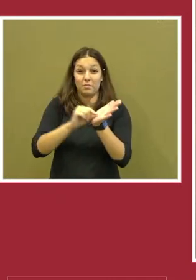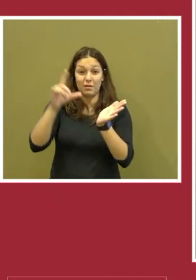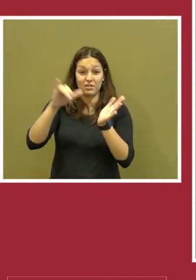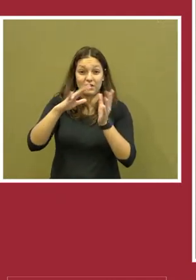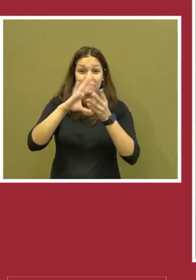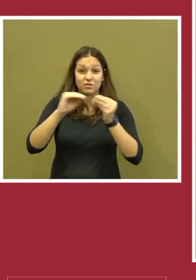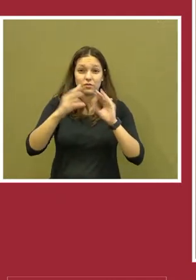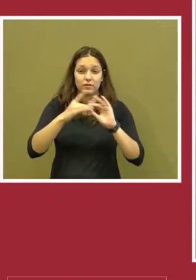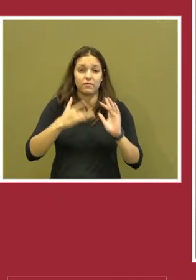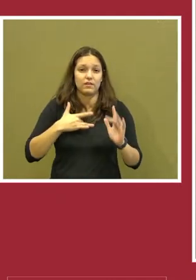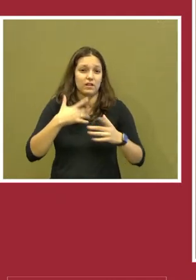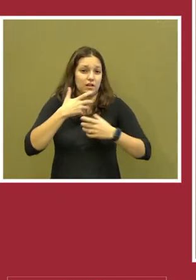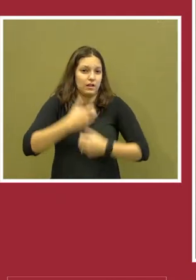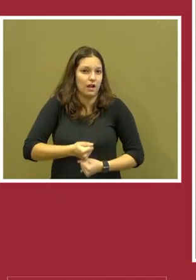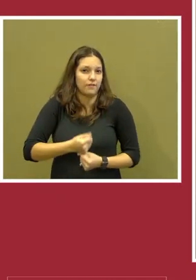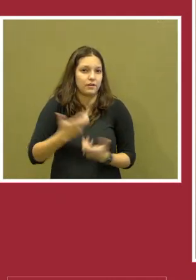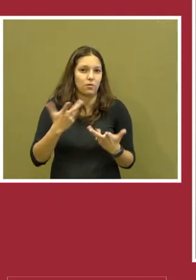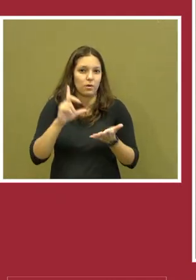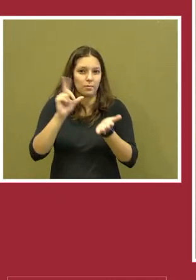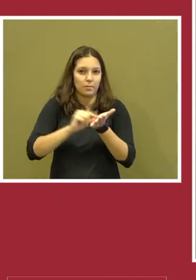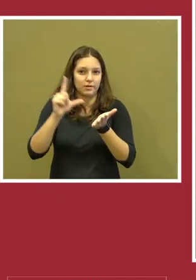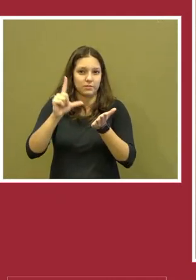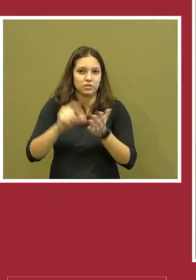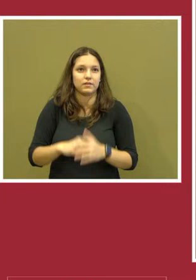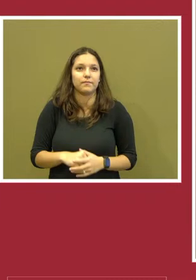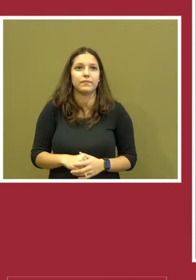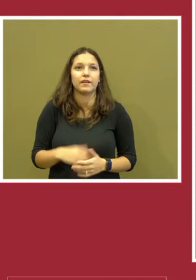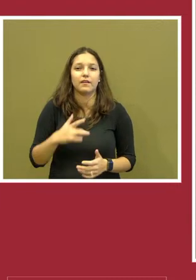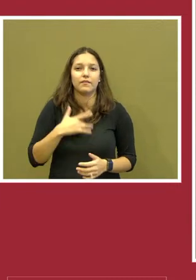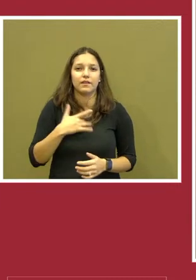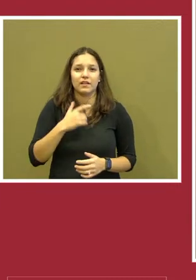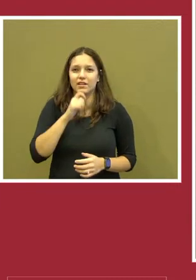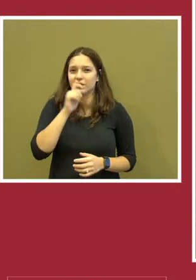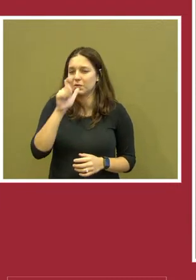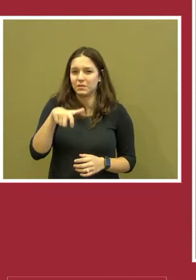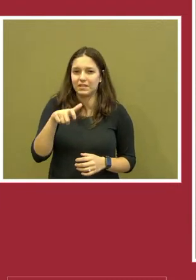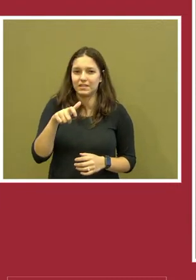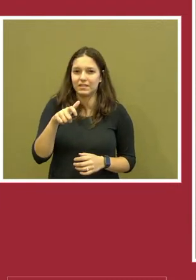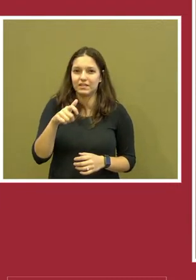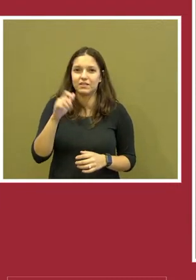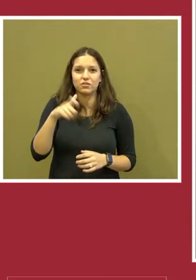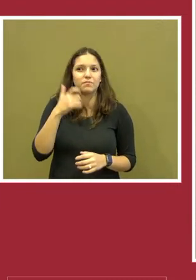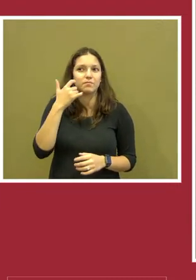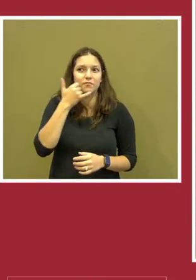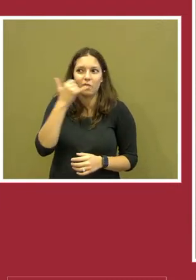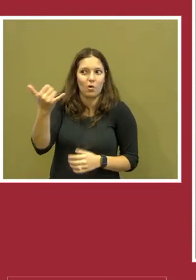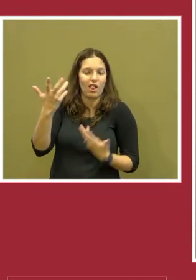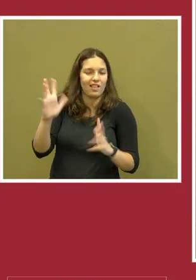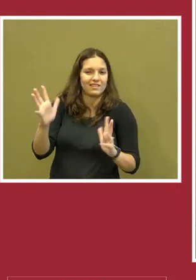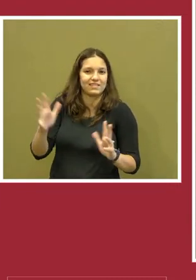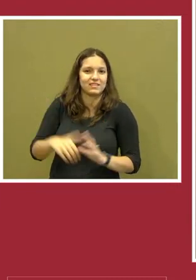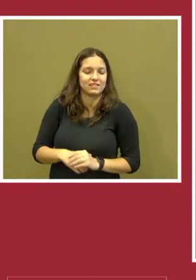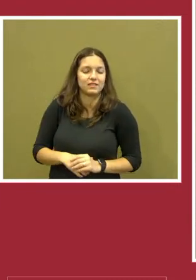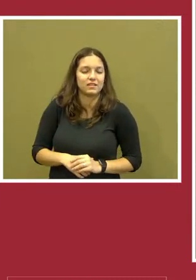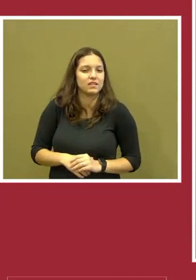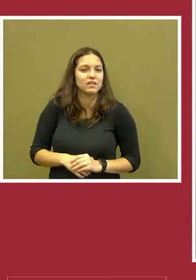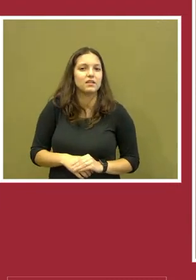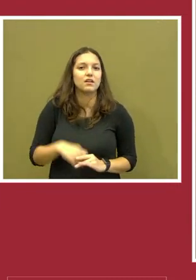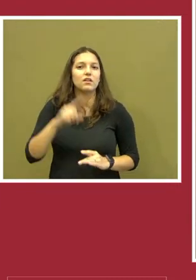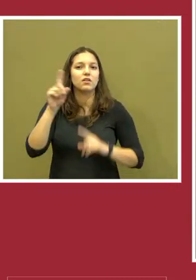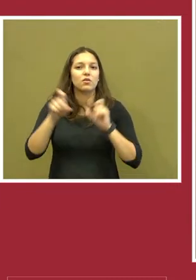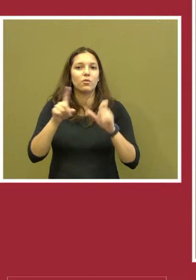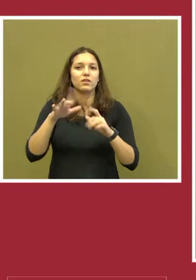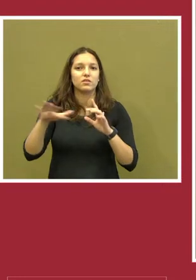and feel confident in what you were publishing. I just feel like it shouldn't take that. It should take a phone call. That's it. The questions your